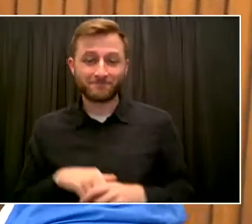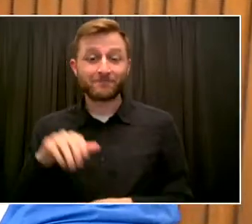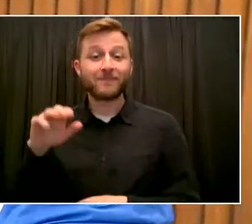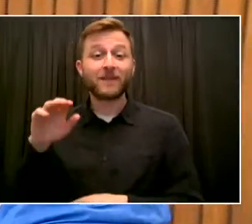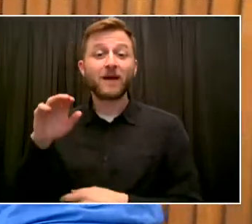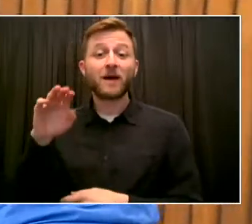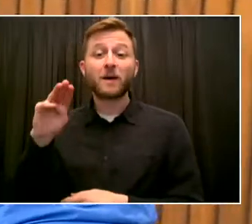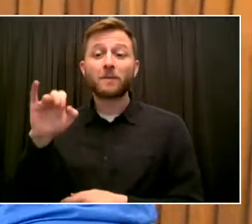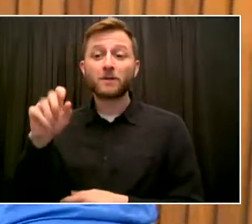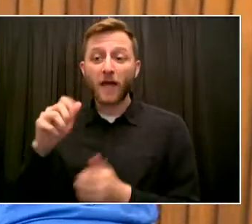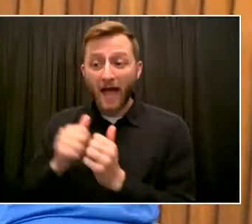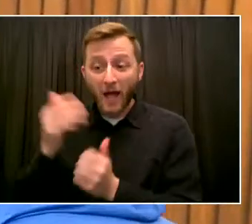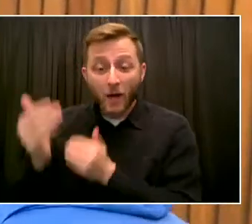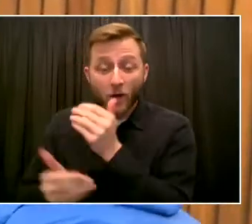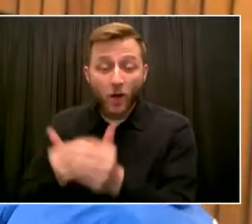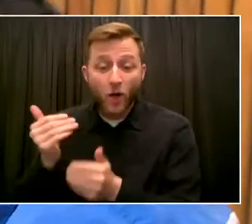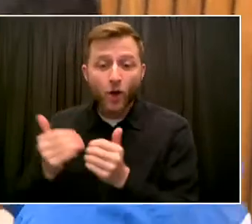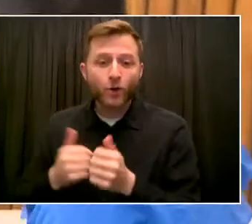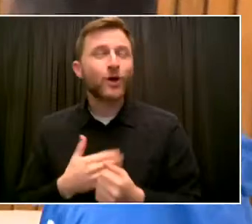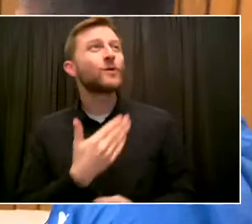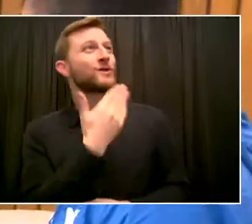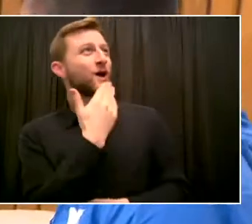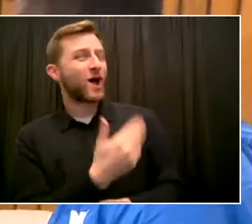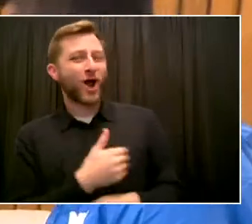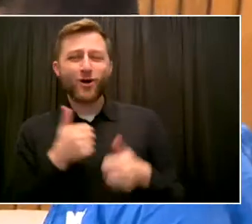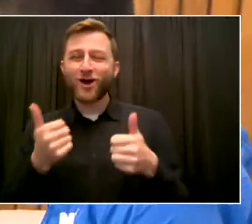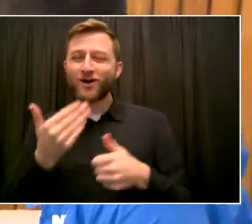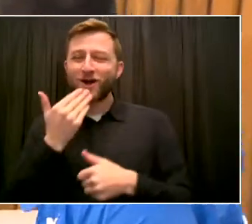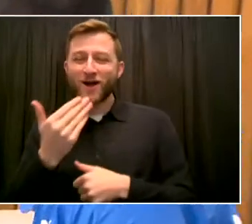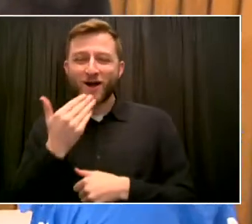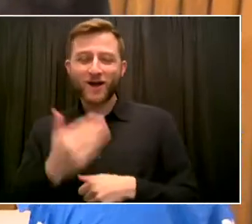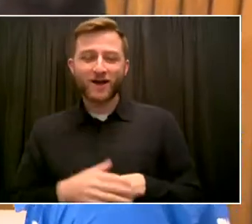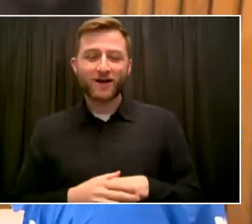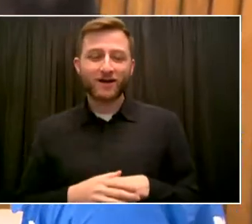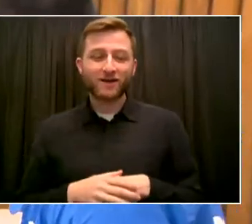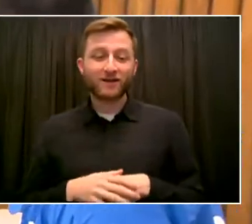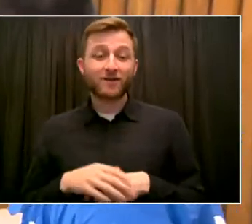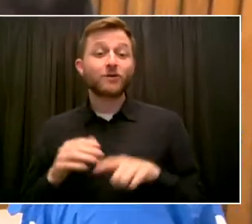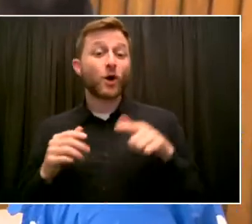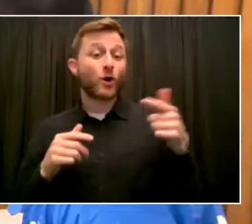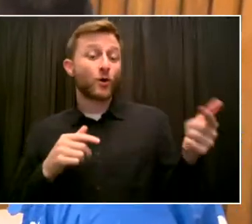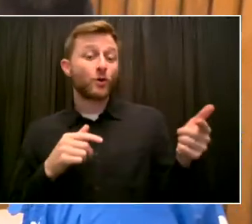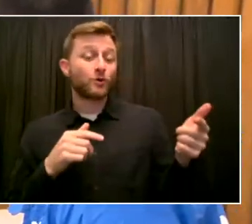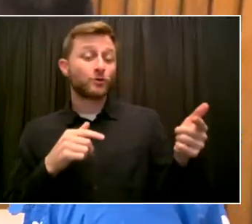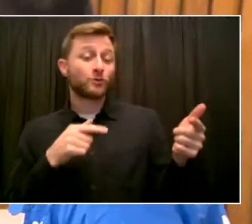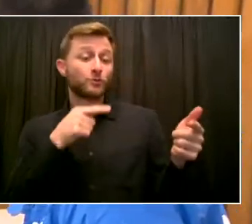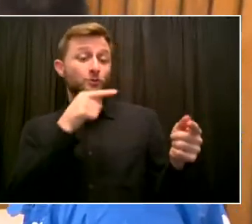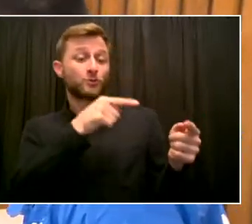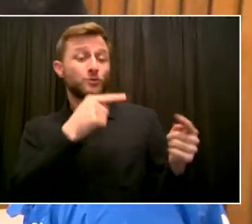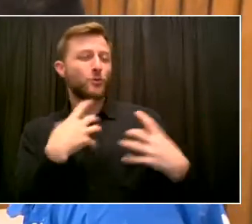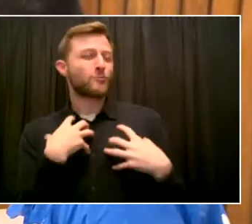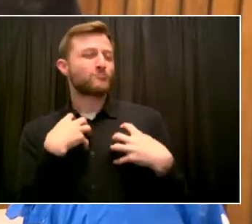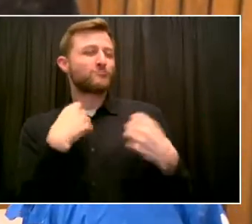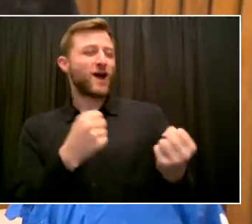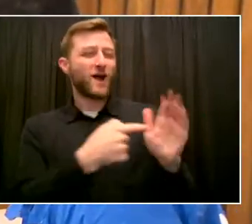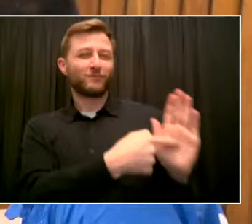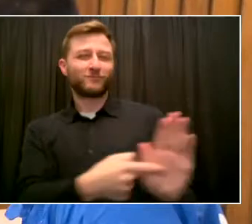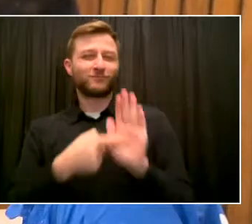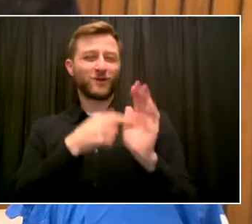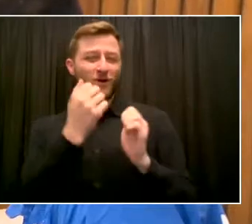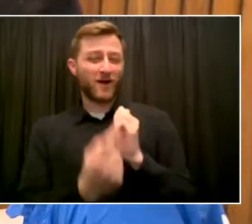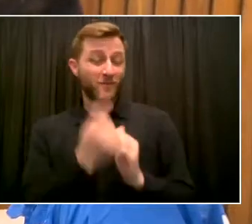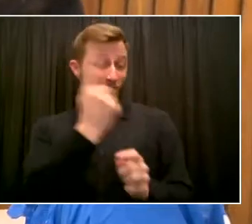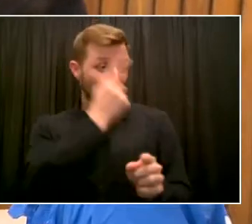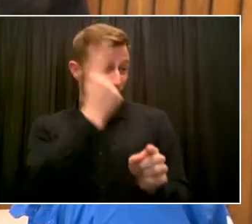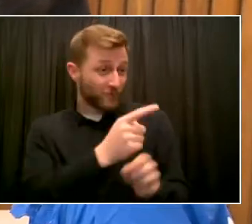Good, very good. And so you're gonna be the brave one and show all the world how we're ready to get vaccinated, right, Carter? Yeah.